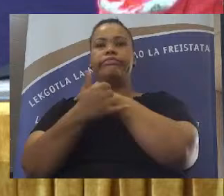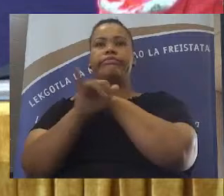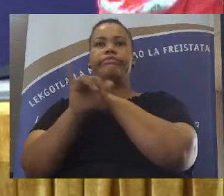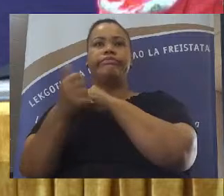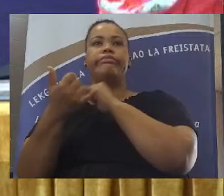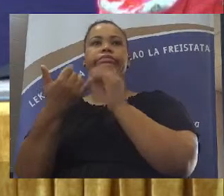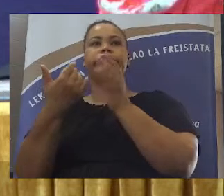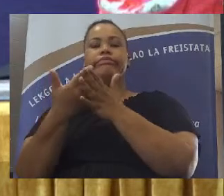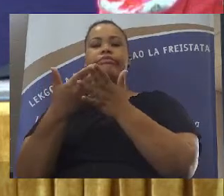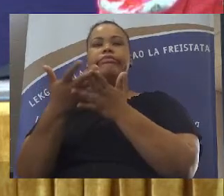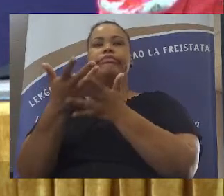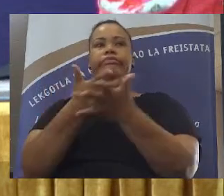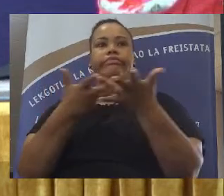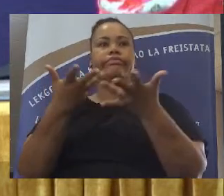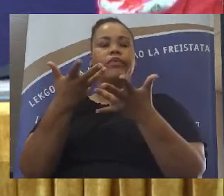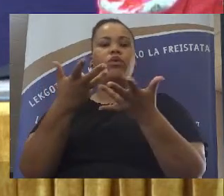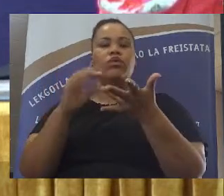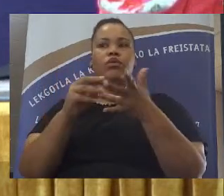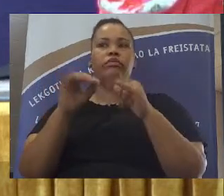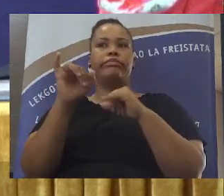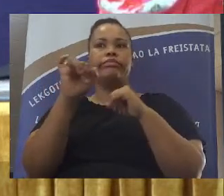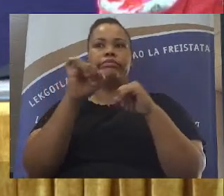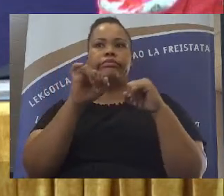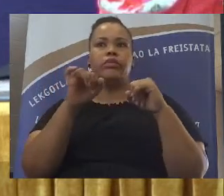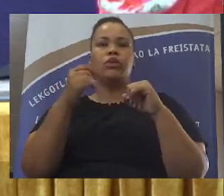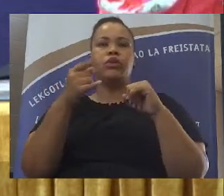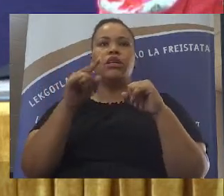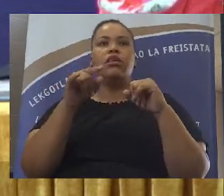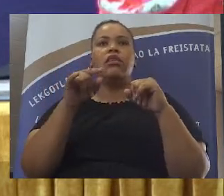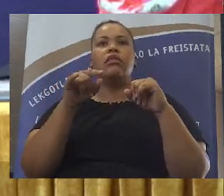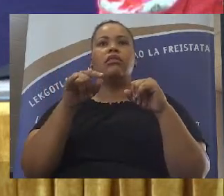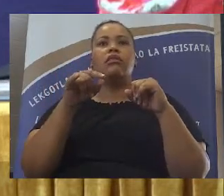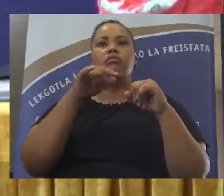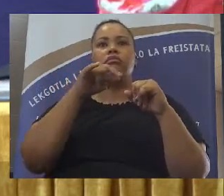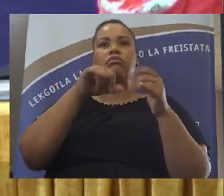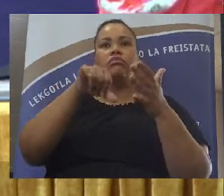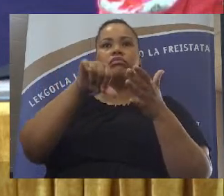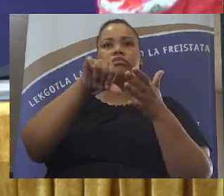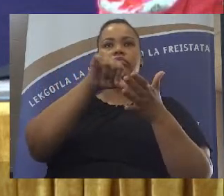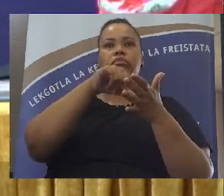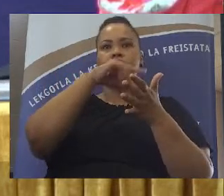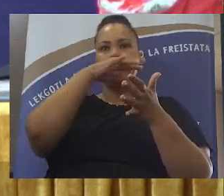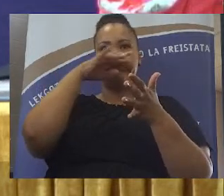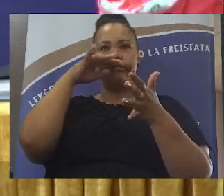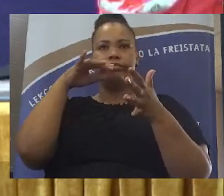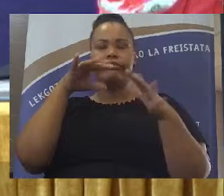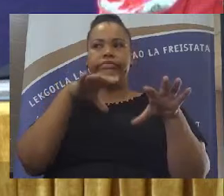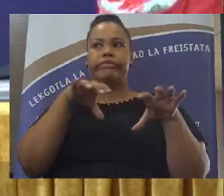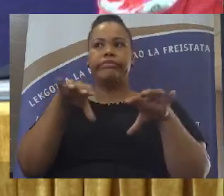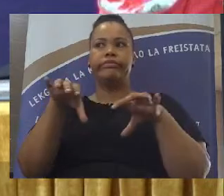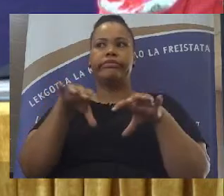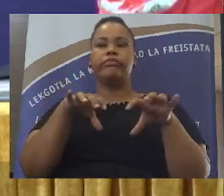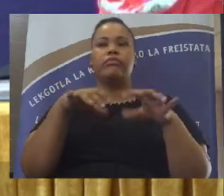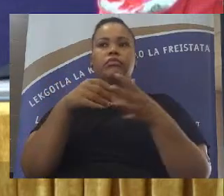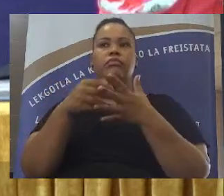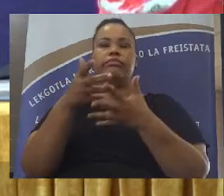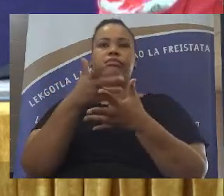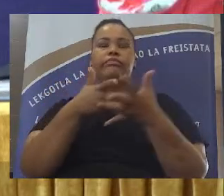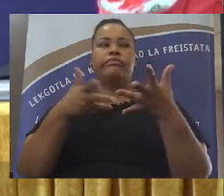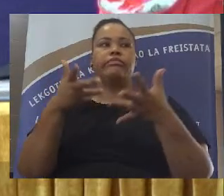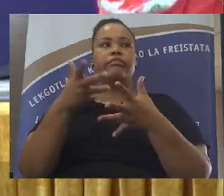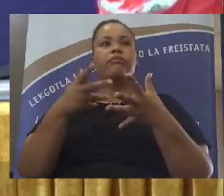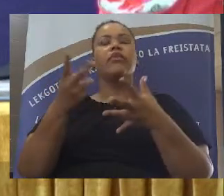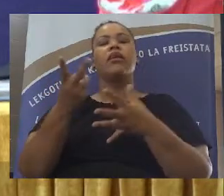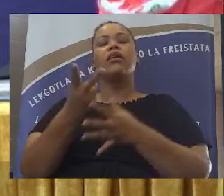most efficient coordination of petroleum activities in connection with accumulation of petroleum as well